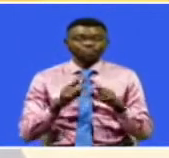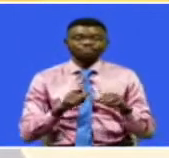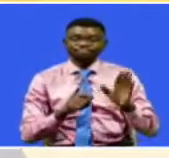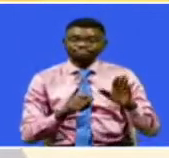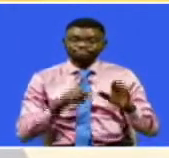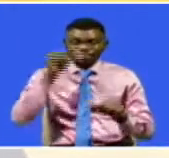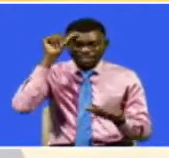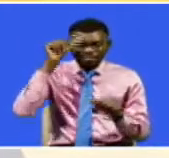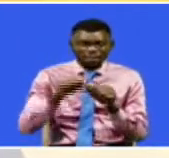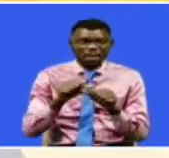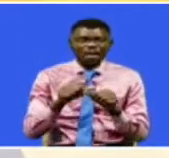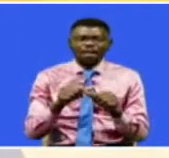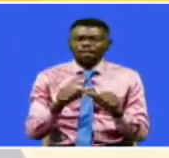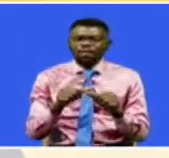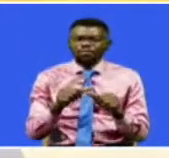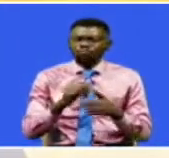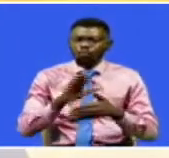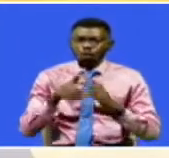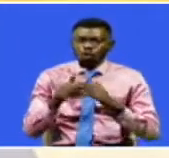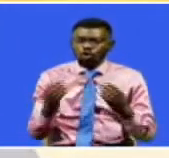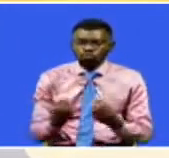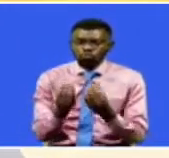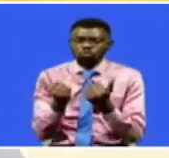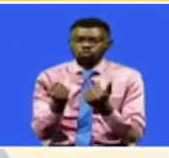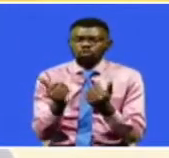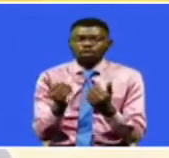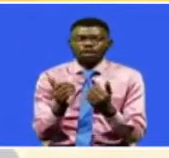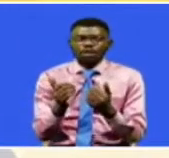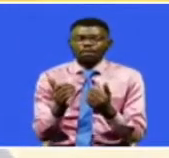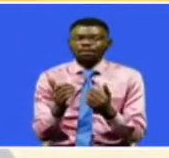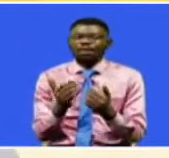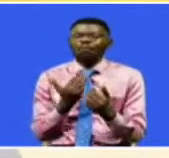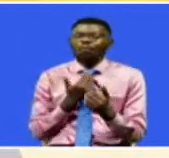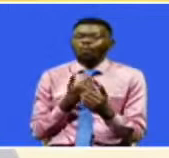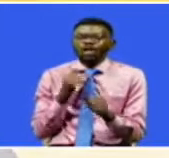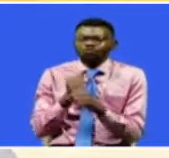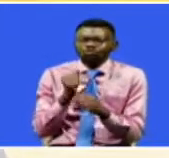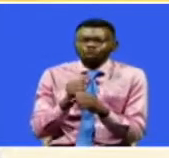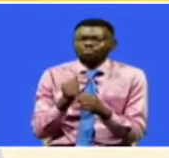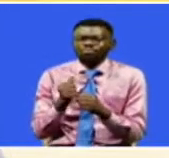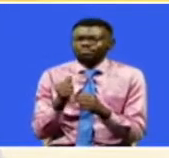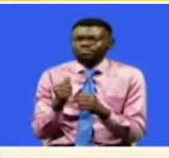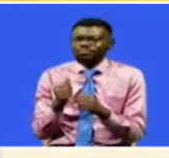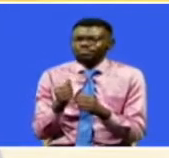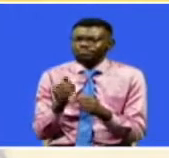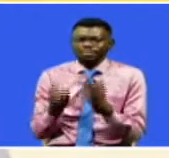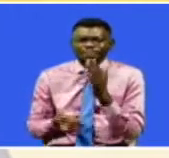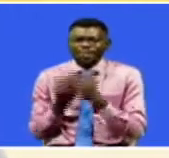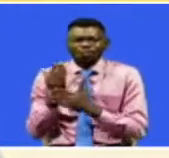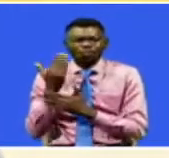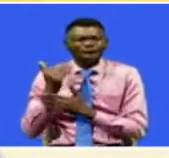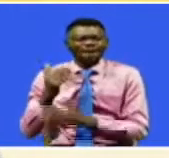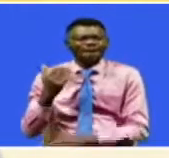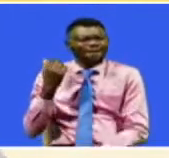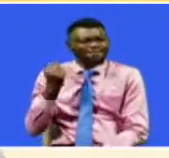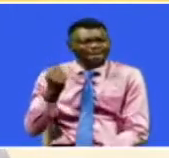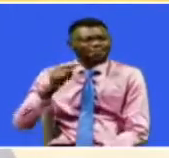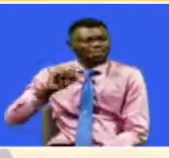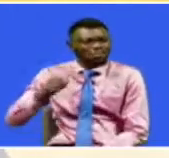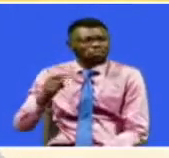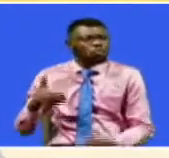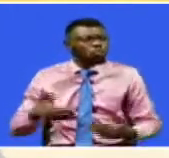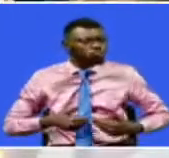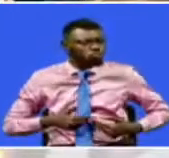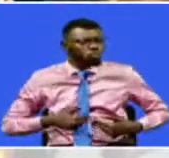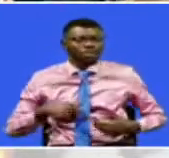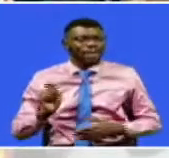every intervention we are looking at is how do we create jobs, because we have 5 million young people in Kenya